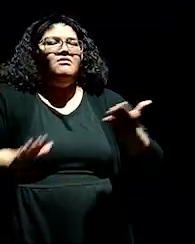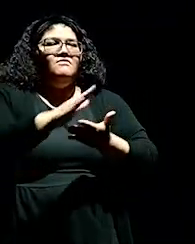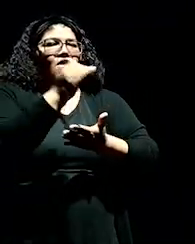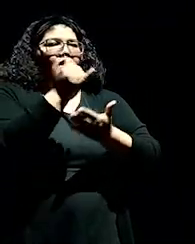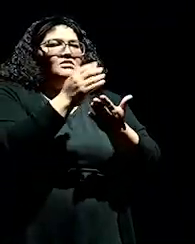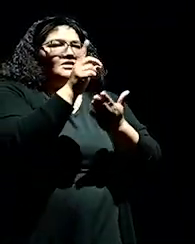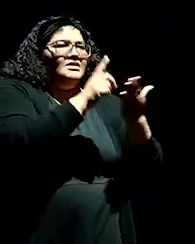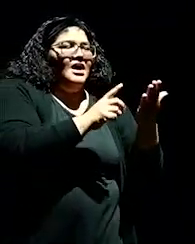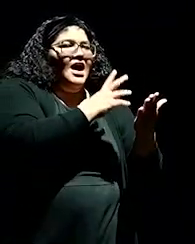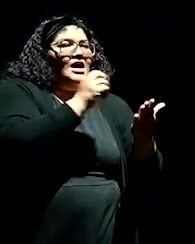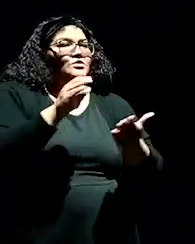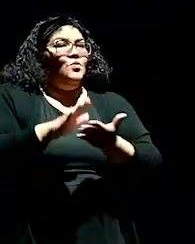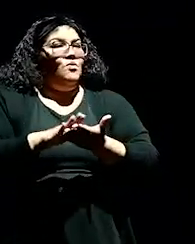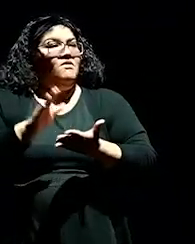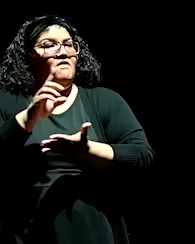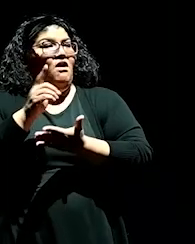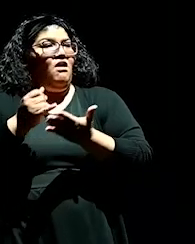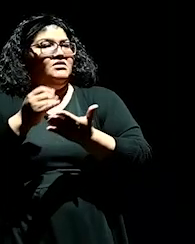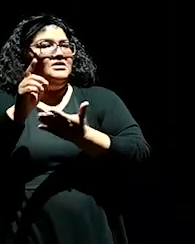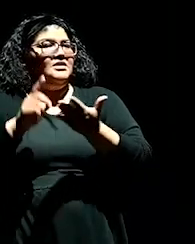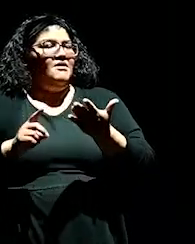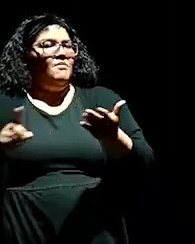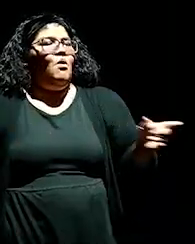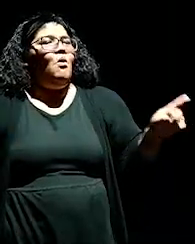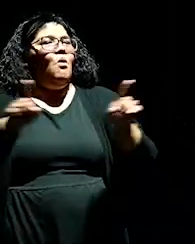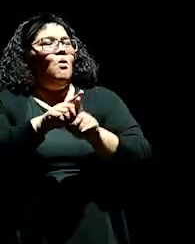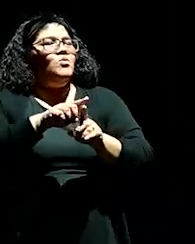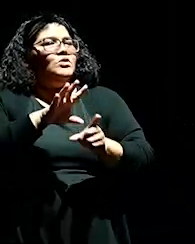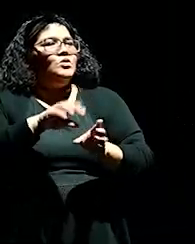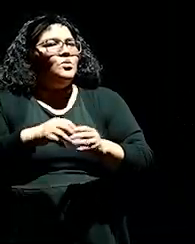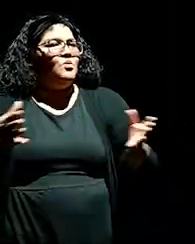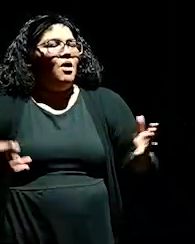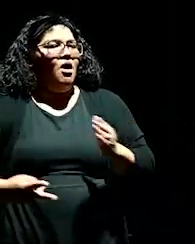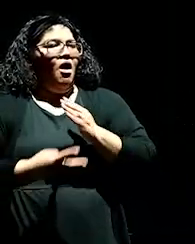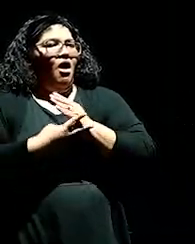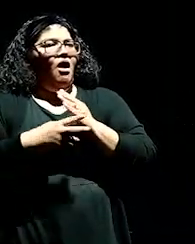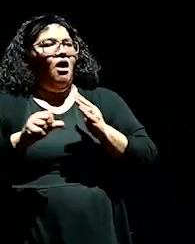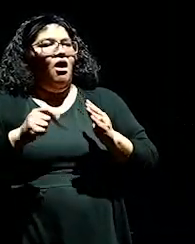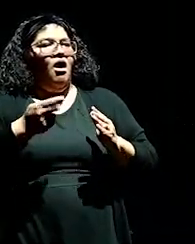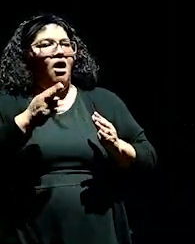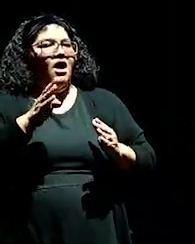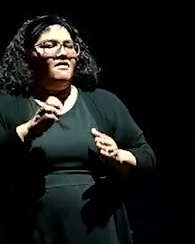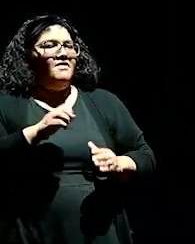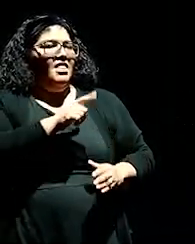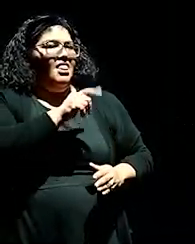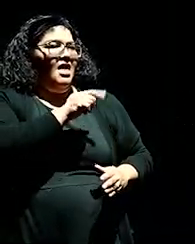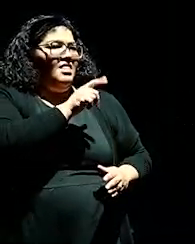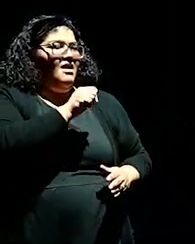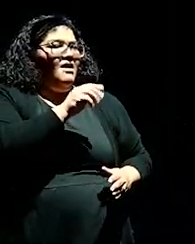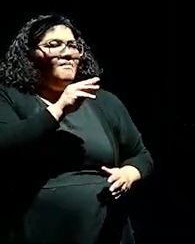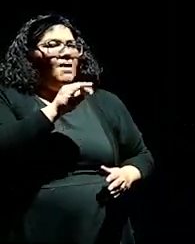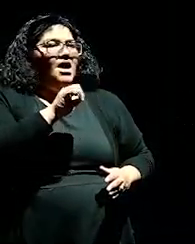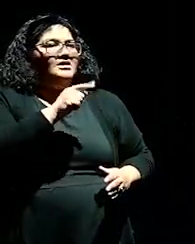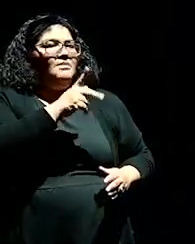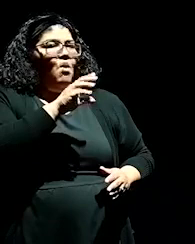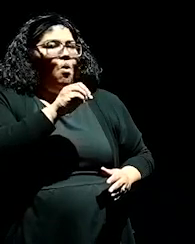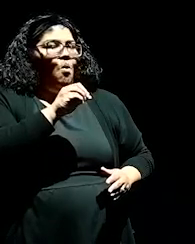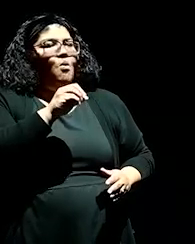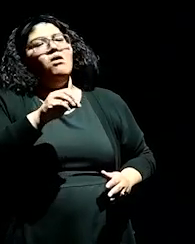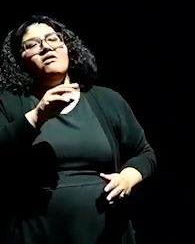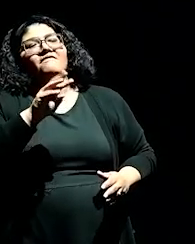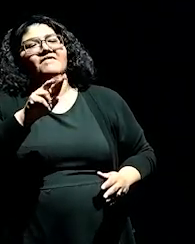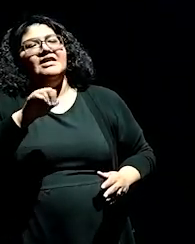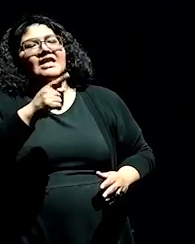Design. The facility houses the archive of renowned designers Lela and Massimo Vignelli, whose works